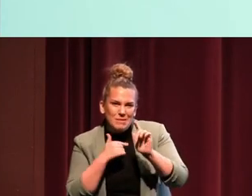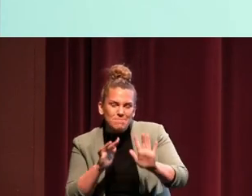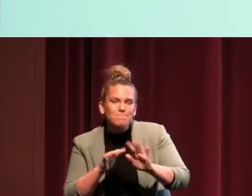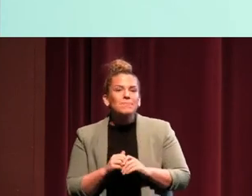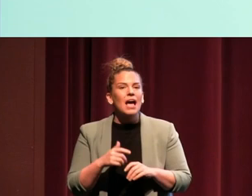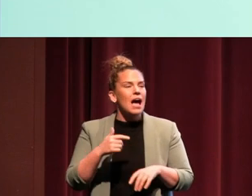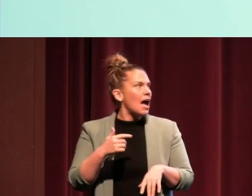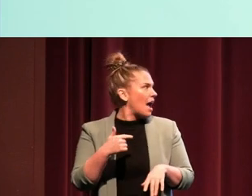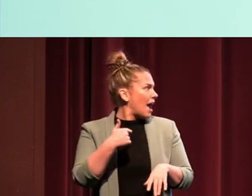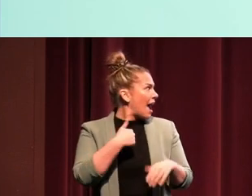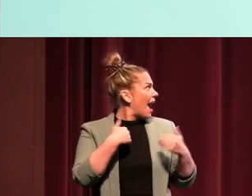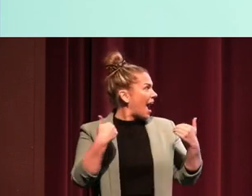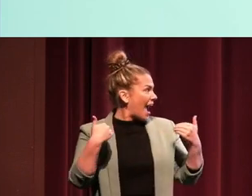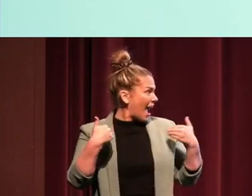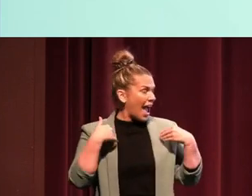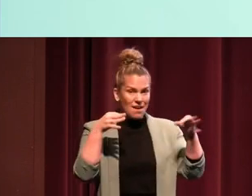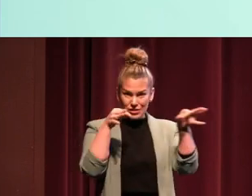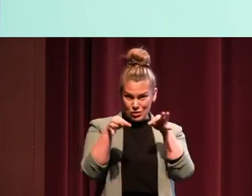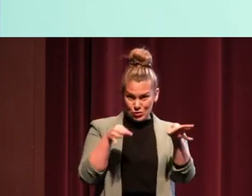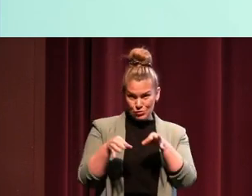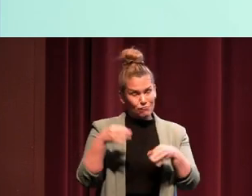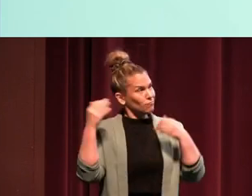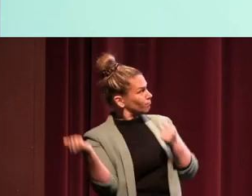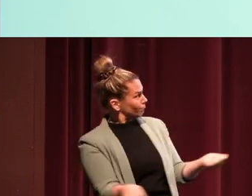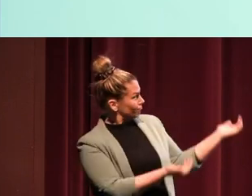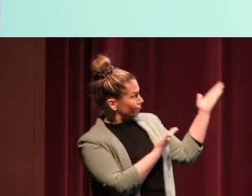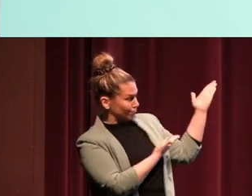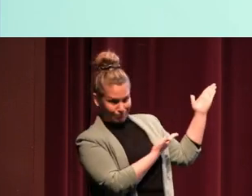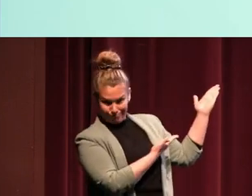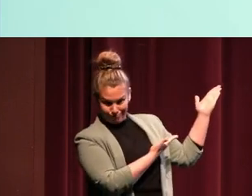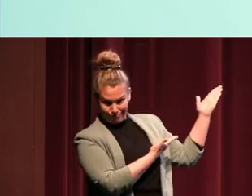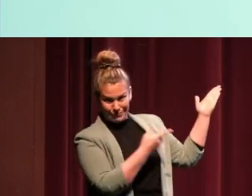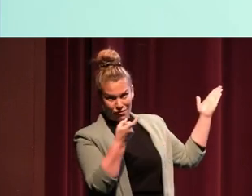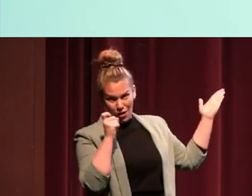instructions kindly provided by the Deschutes Land Trust.